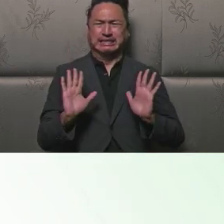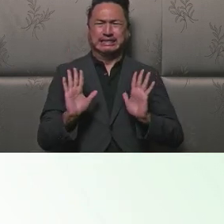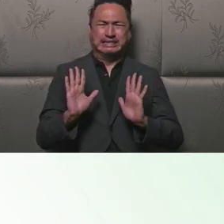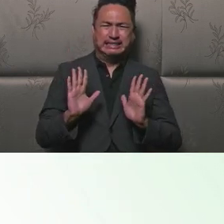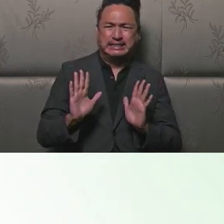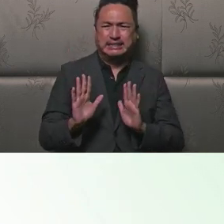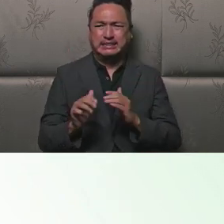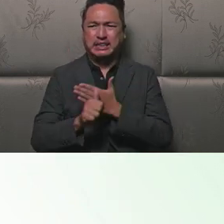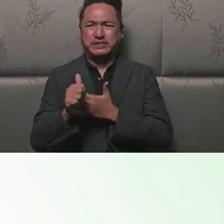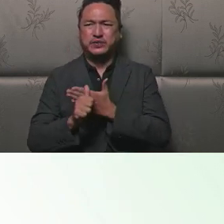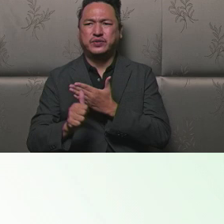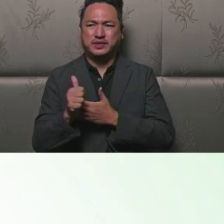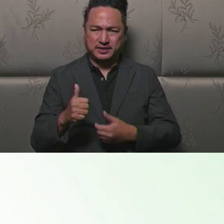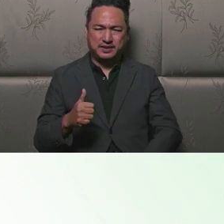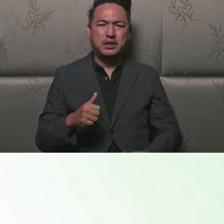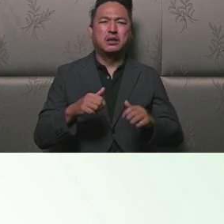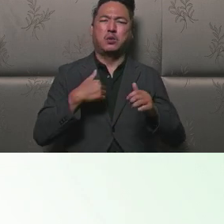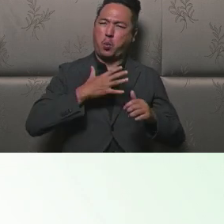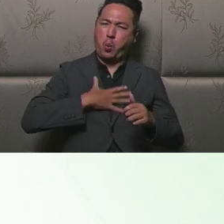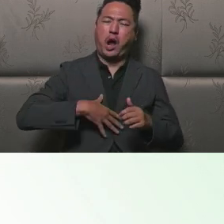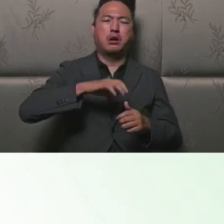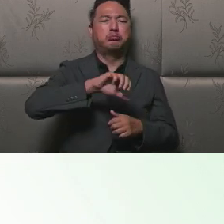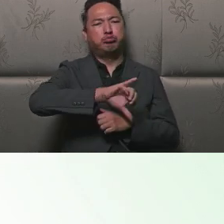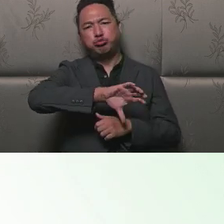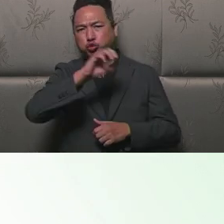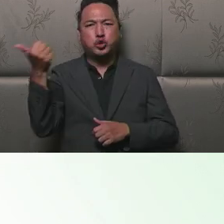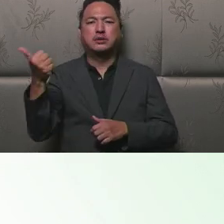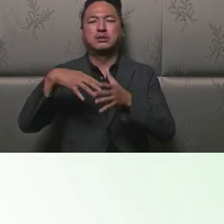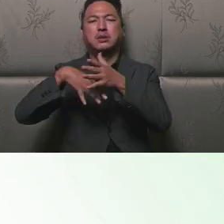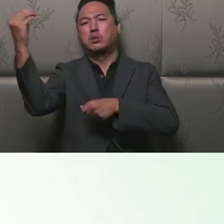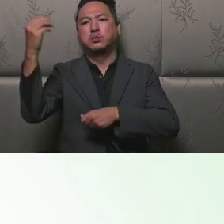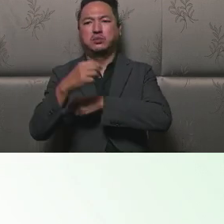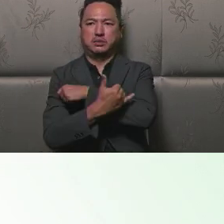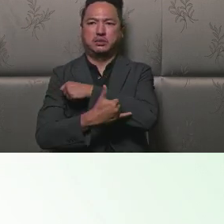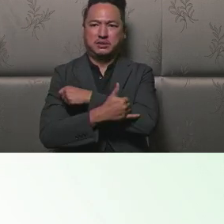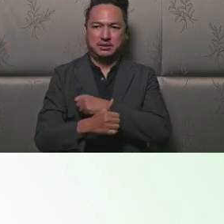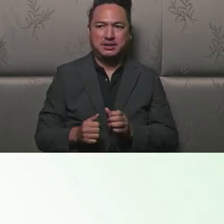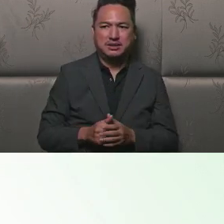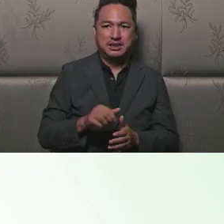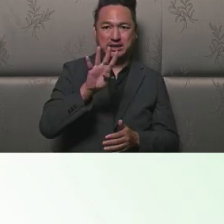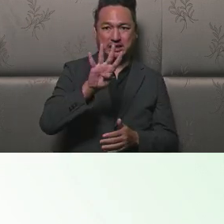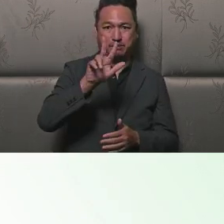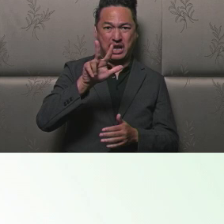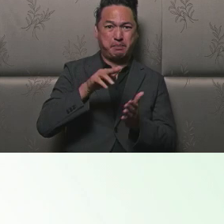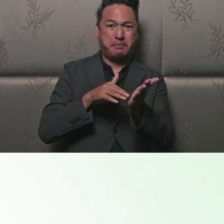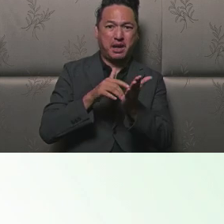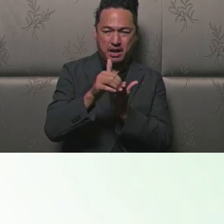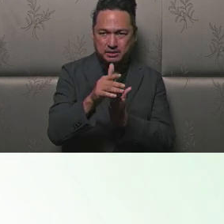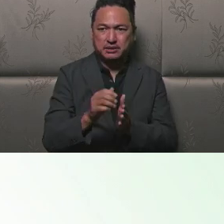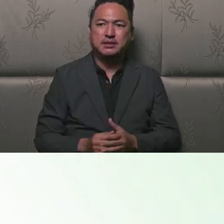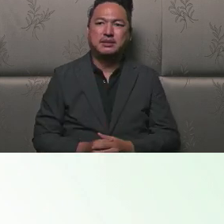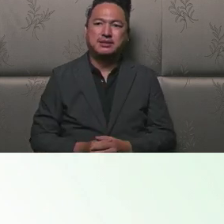million if we also add in there IDPs, Palestinians on that front. Unfortunately, this is